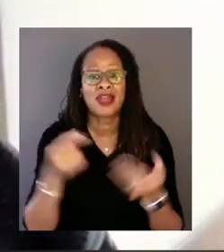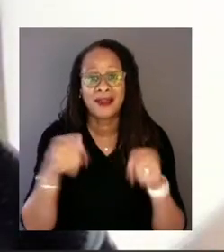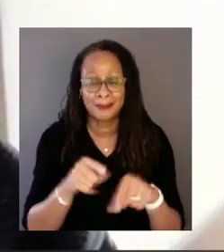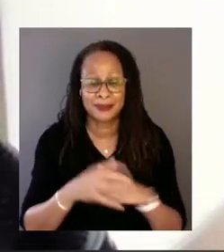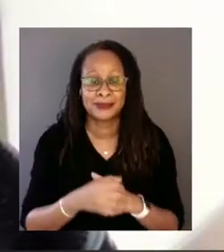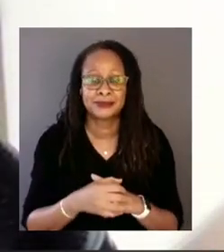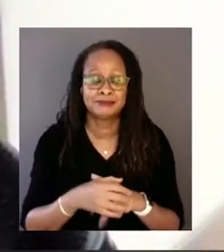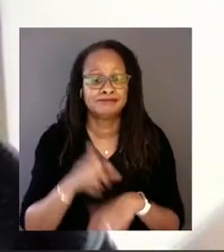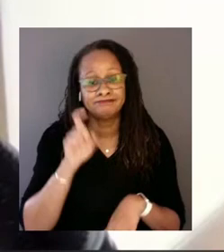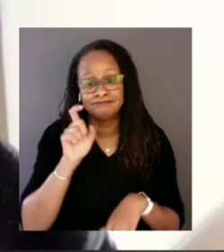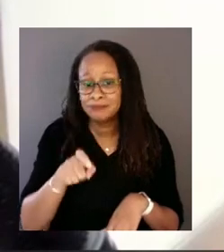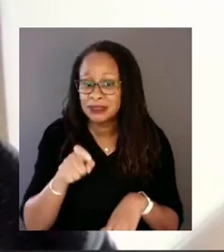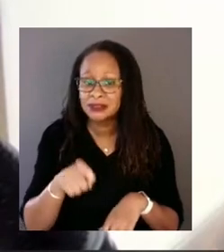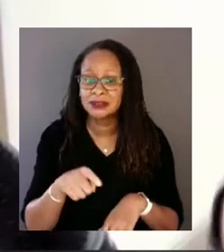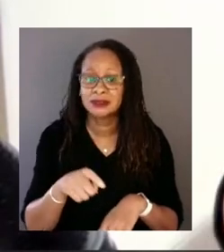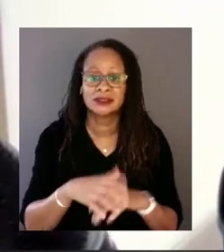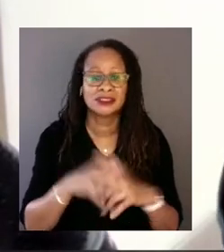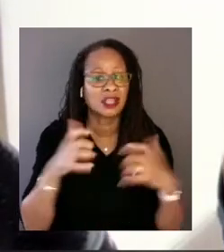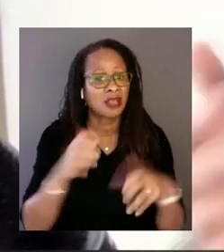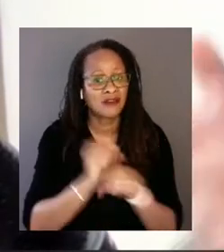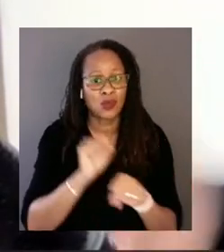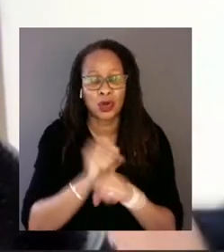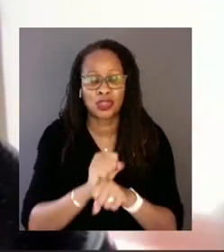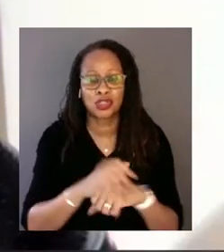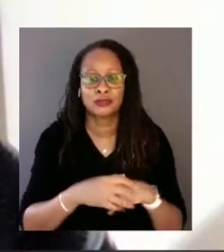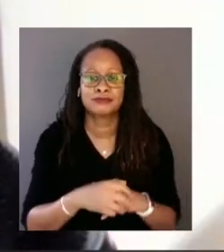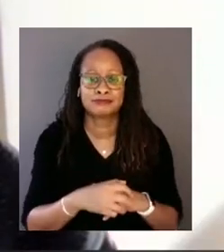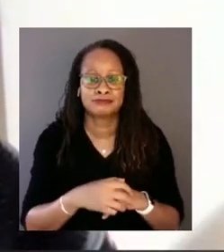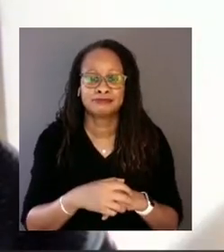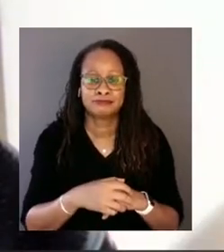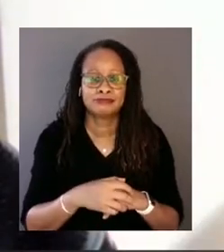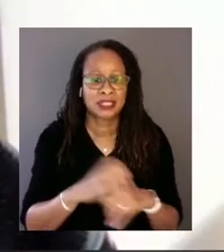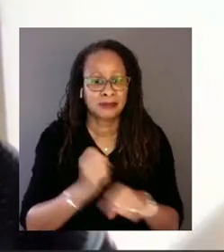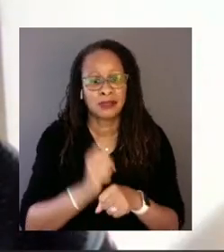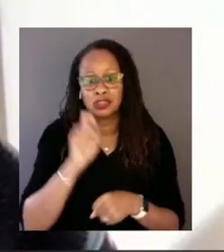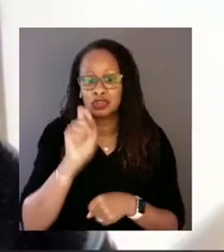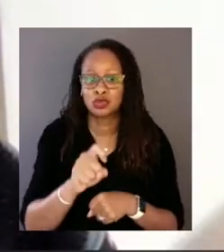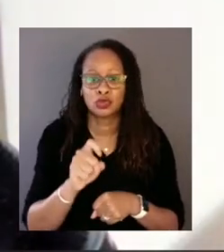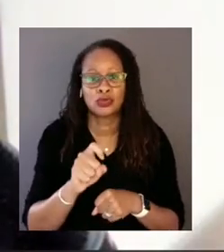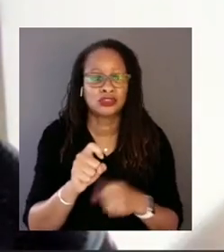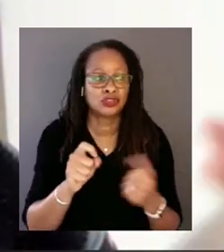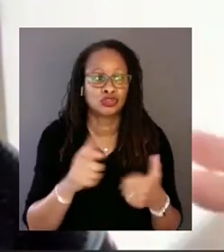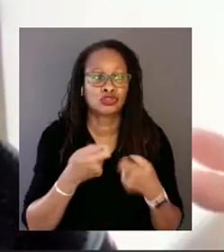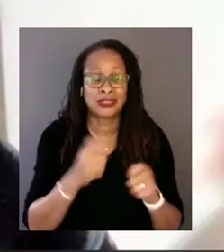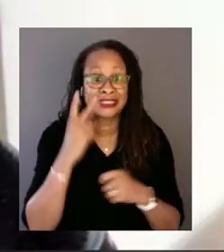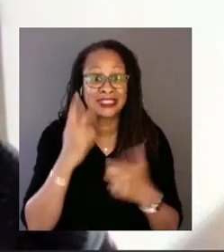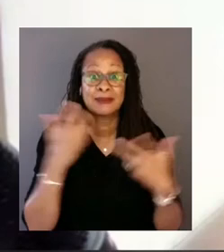kind of, it's a lot of work, but you also have to make sure you try to see as much as possible. I saw maybe